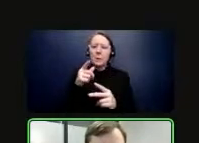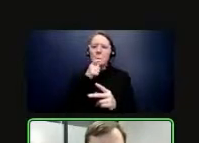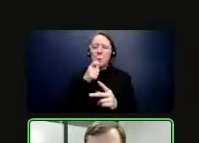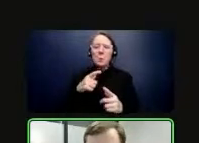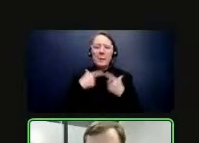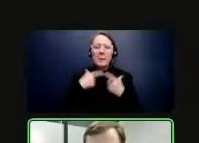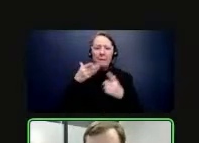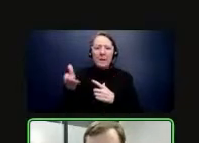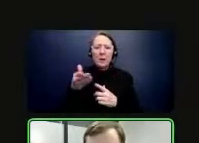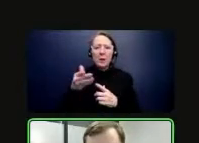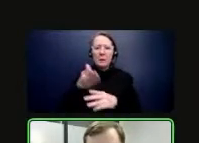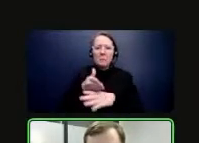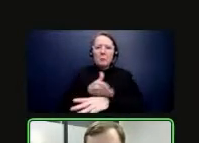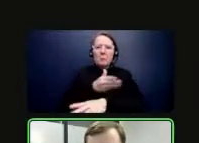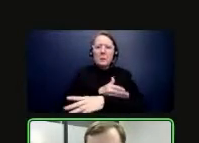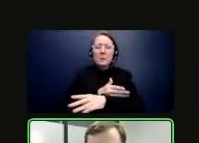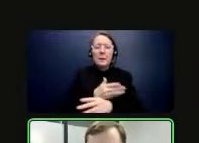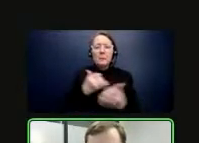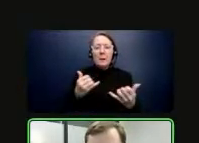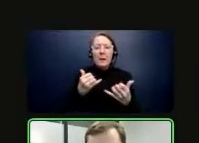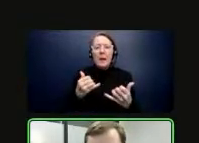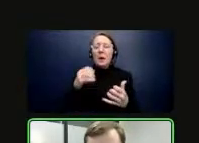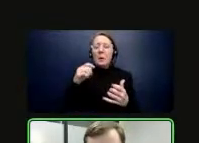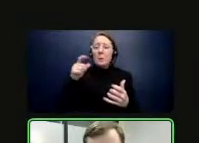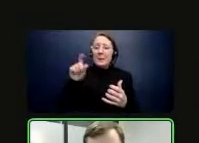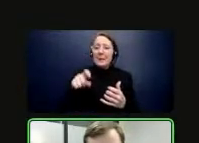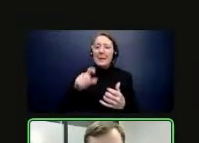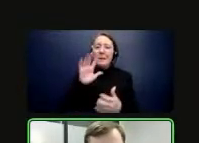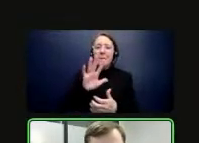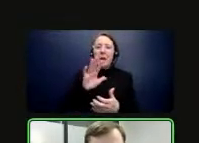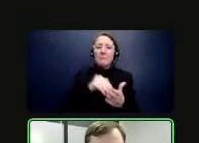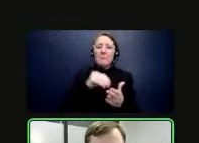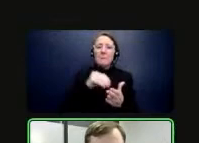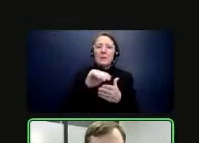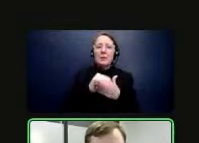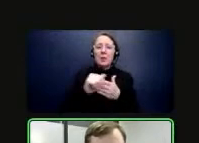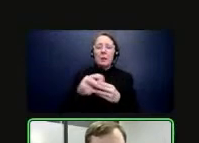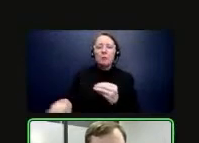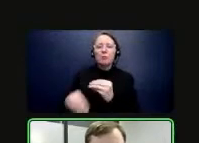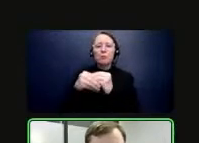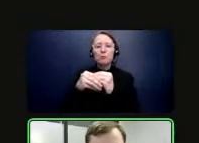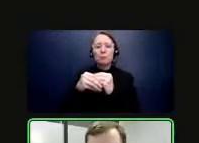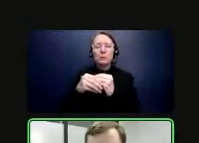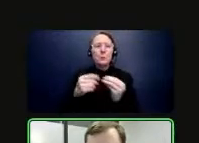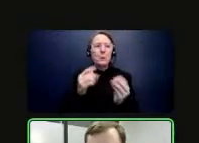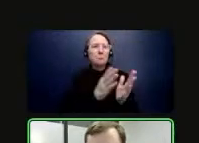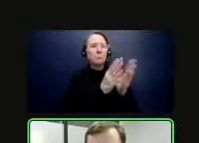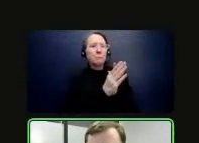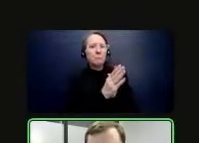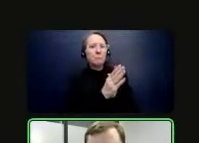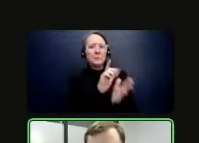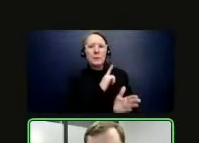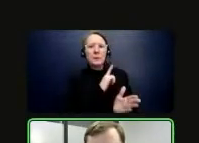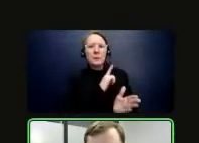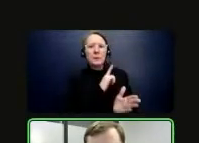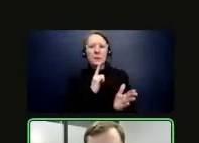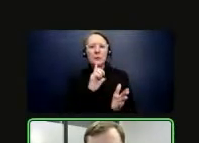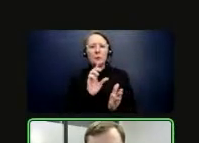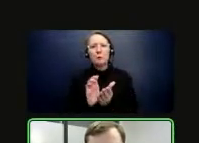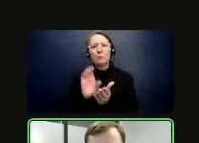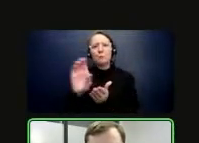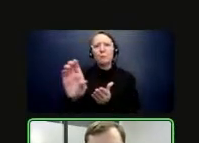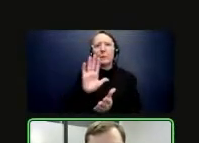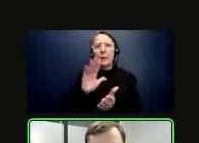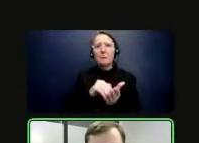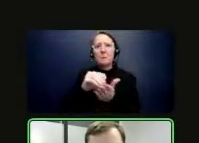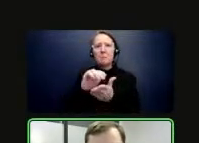right now is $5 million. We do have an ask for Marion County and the state legislature to make up that difference. And we're feeling